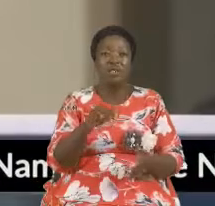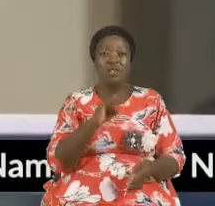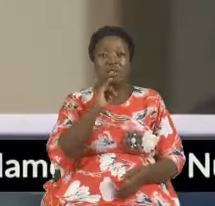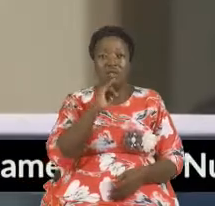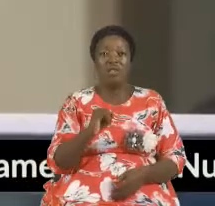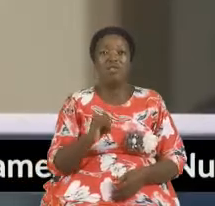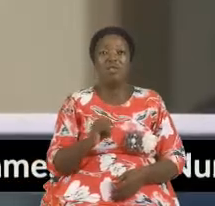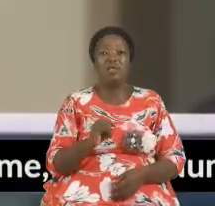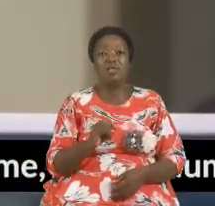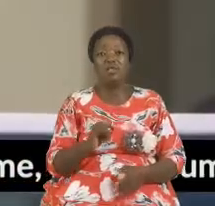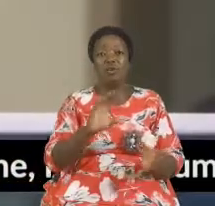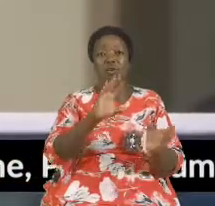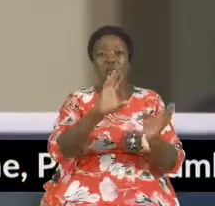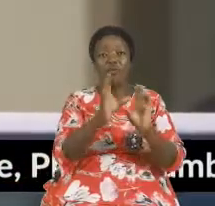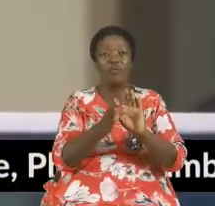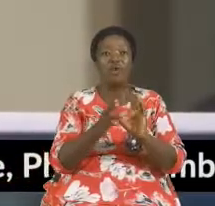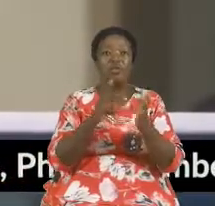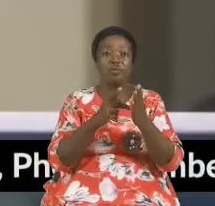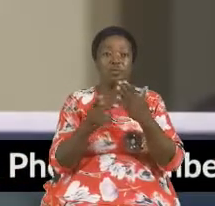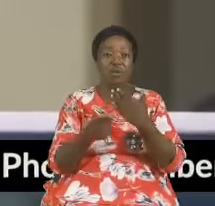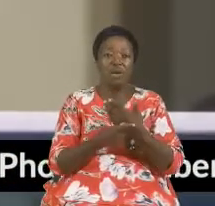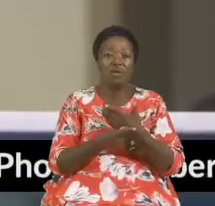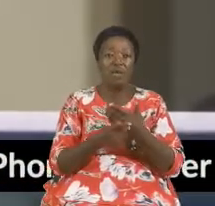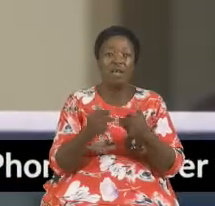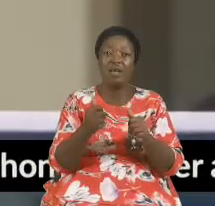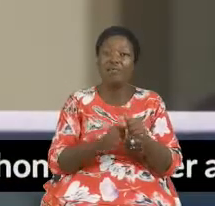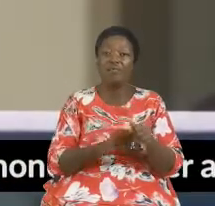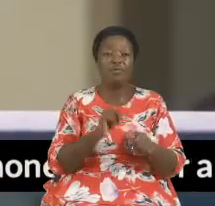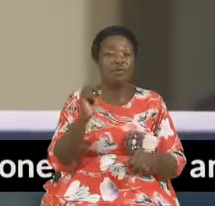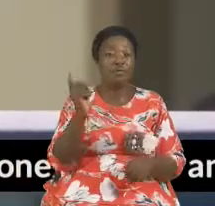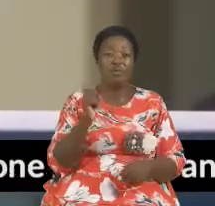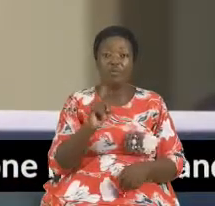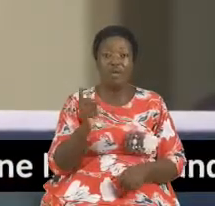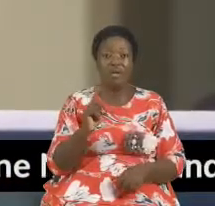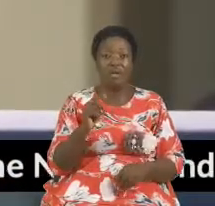is convert rally all over the globe.